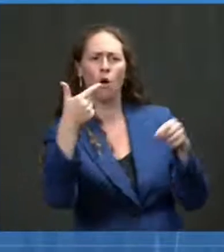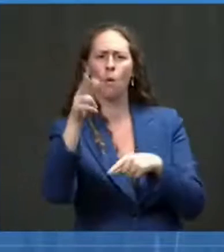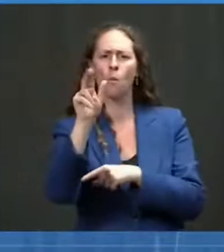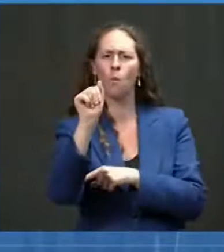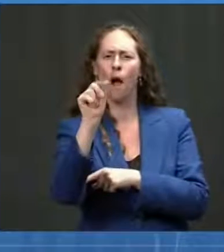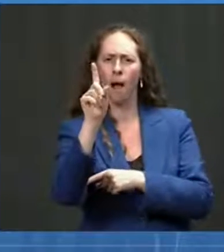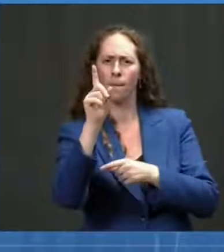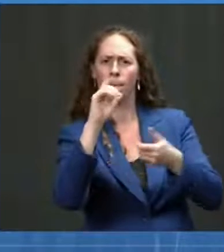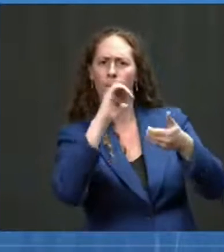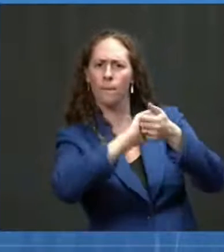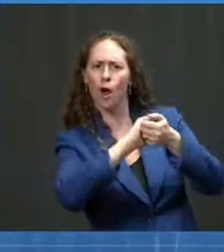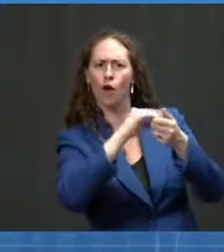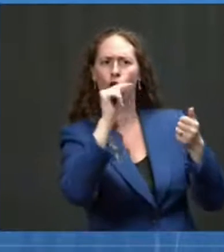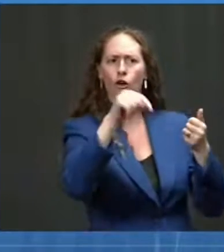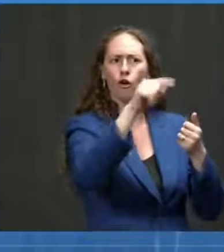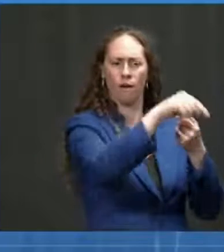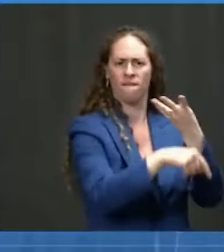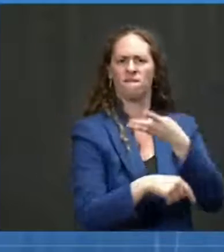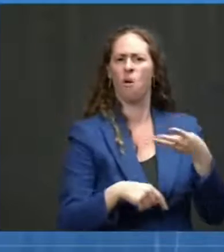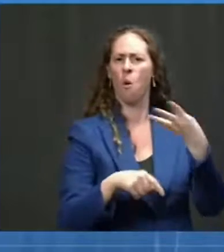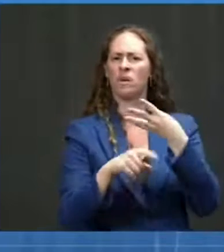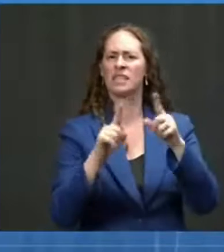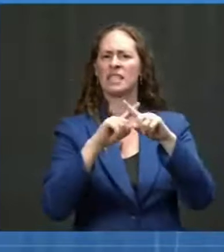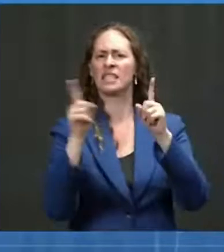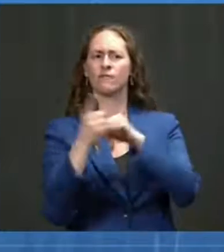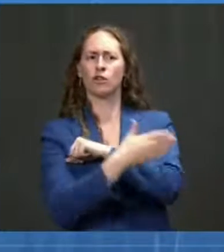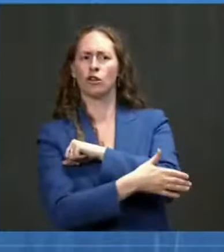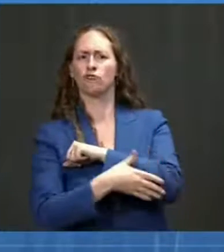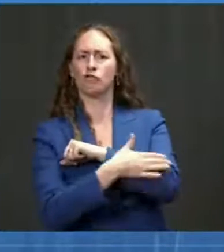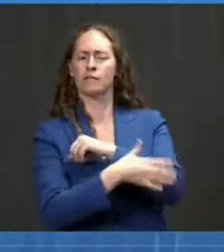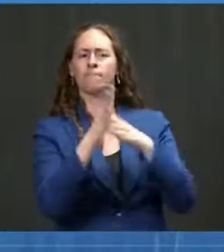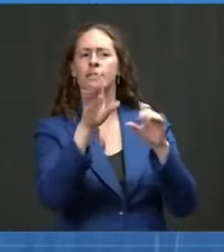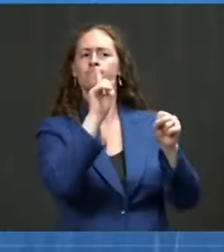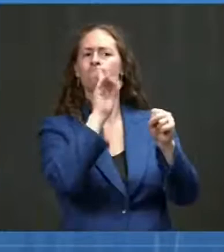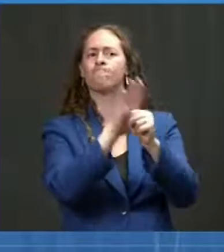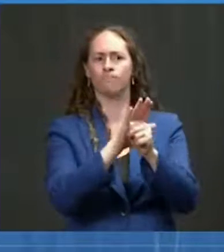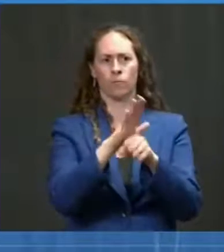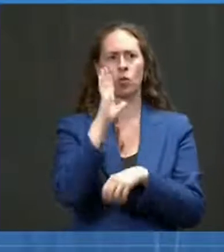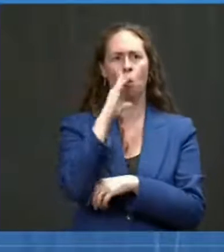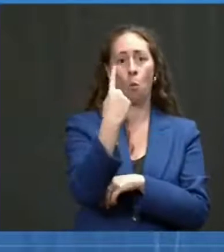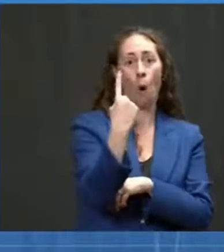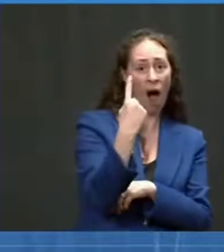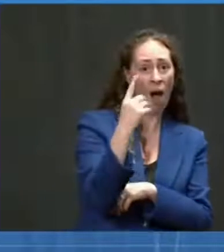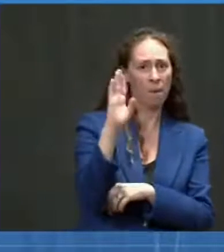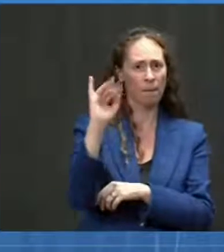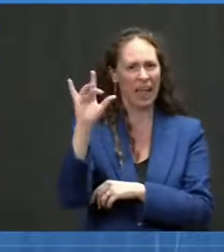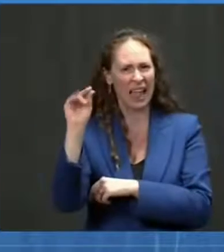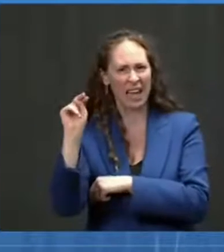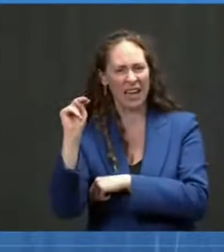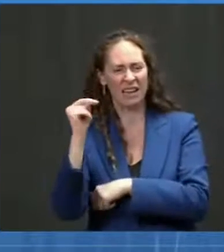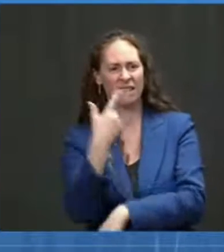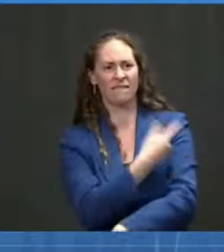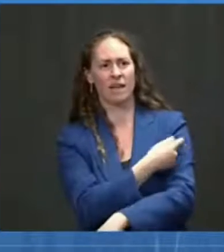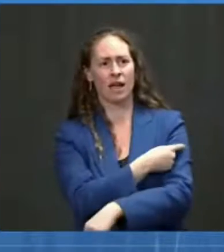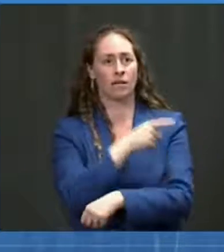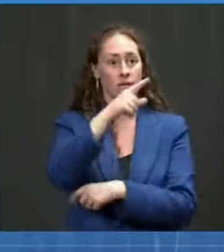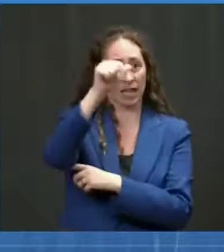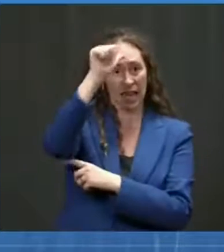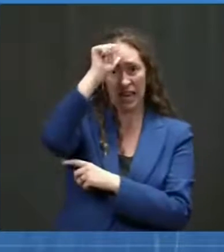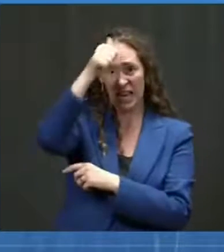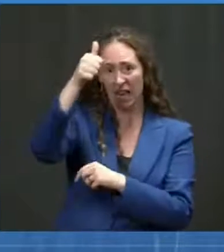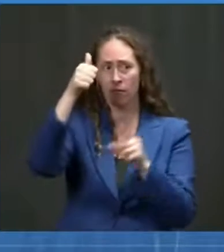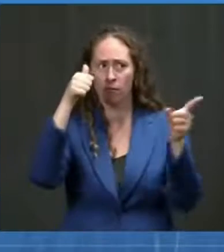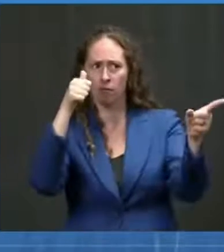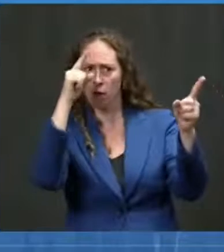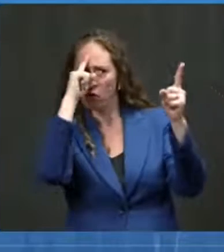doses of COVID vaccine in India for the Asia region by the end of 2022, and our work to